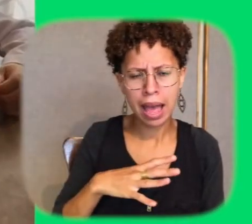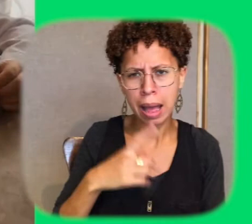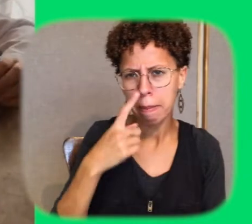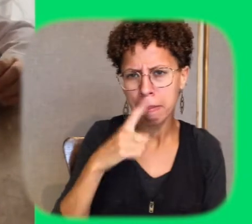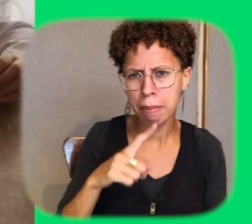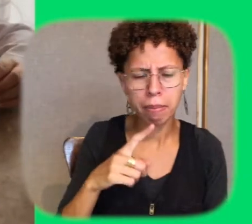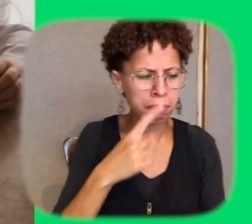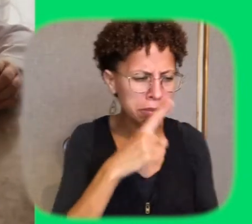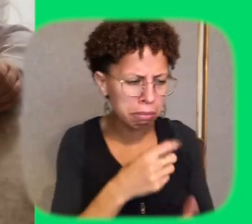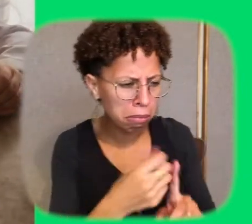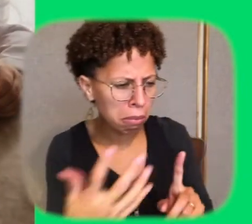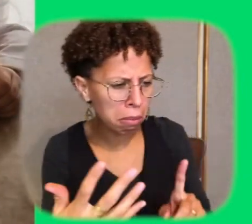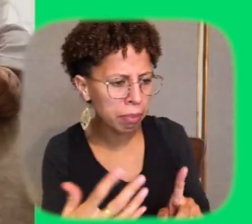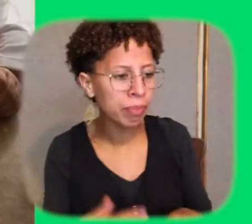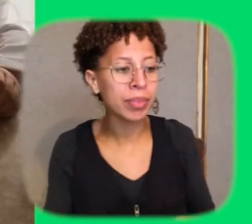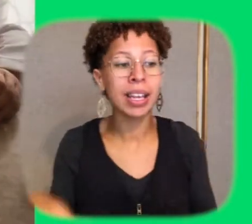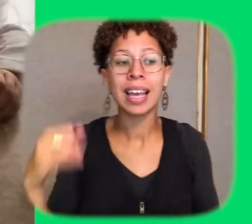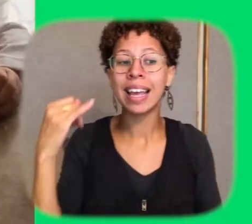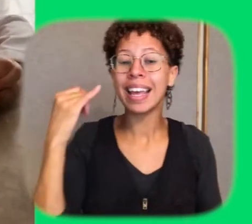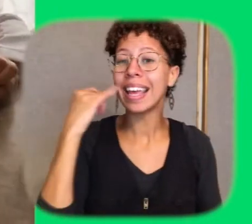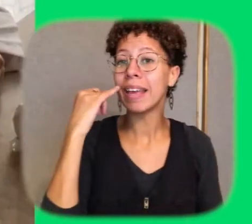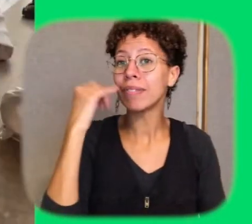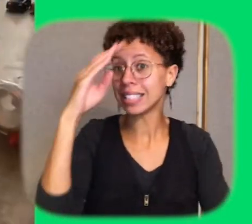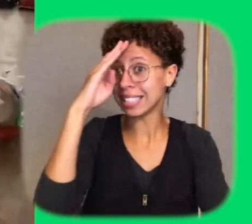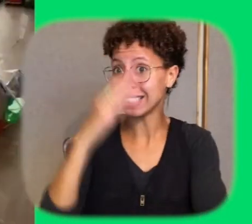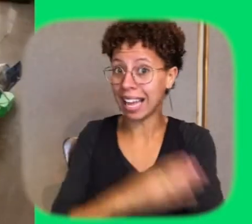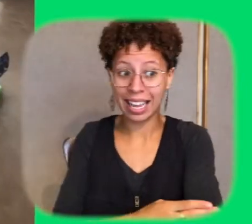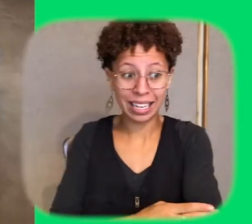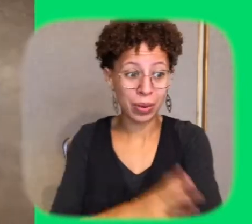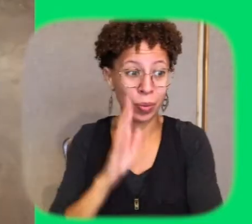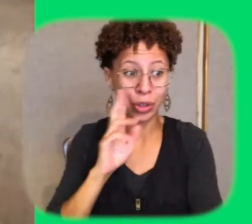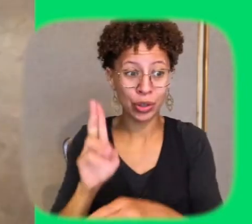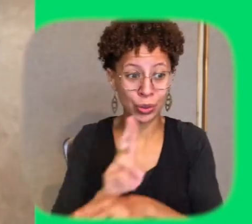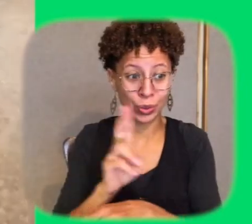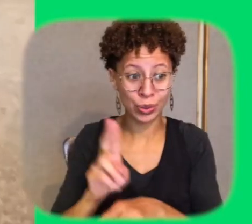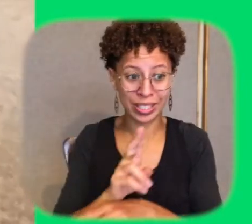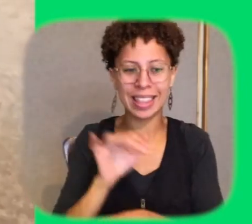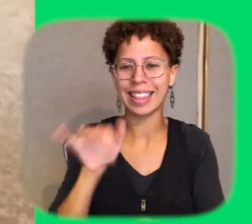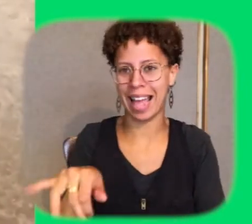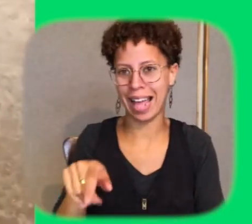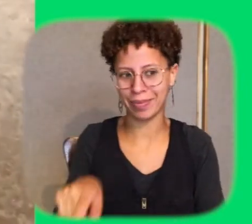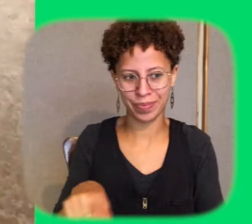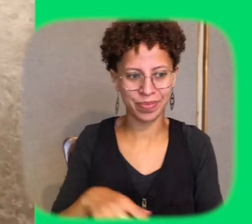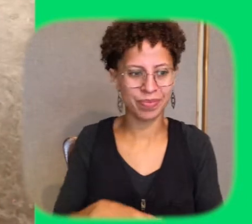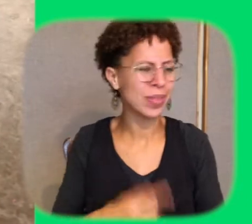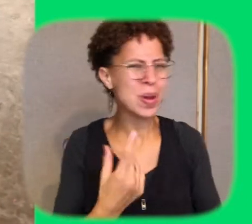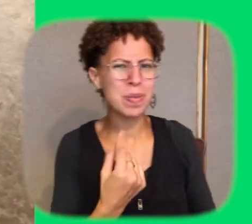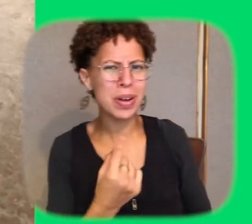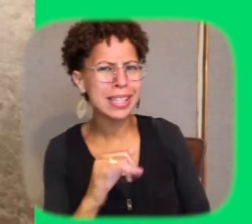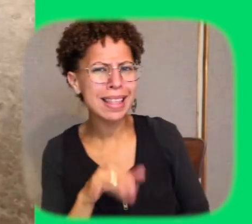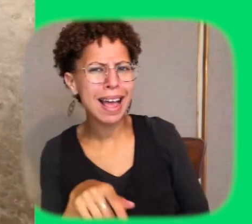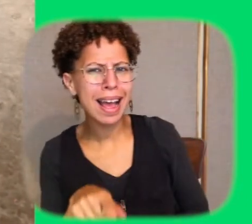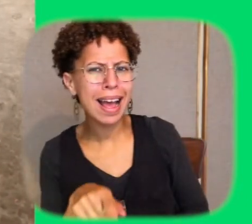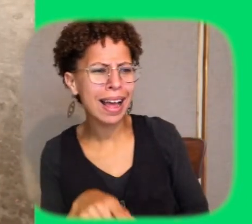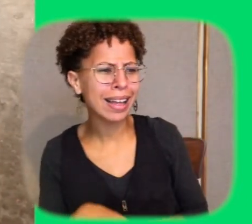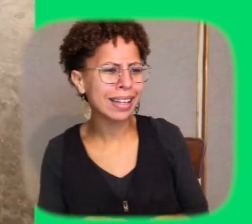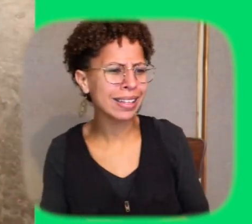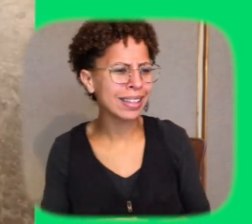son, this is what he would use. What is it? A Pepsi can with